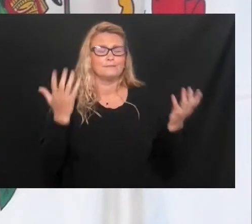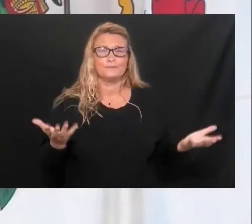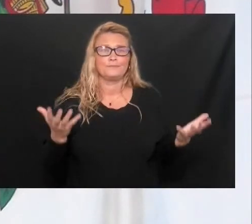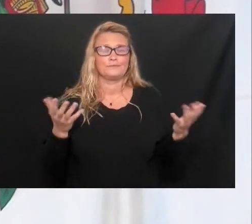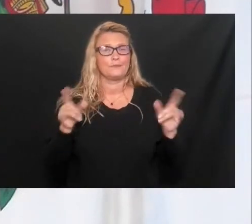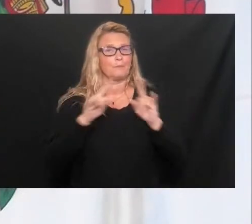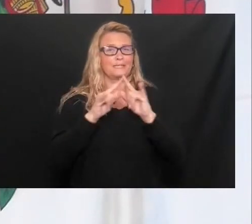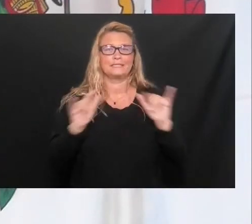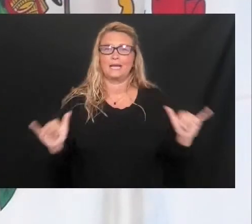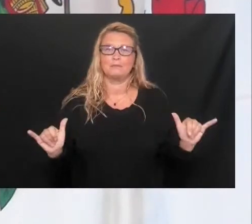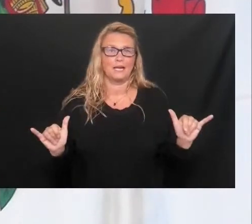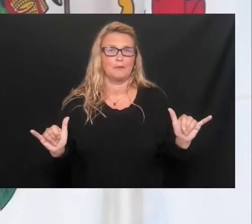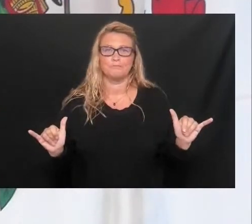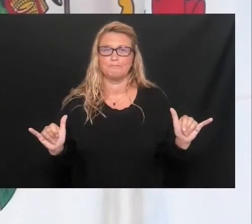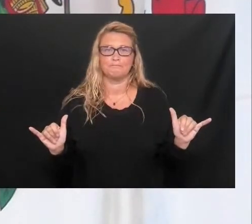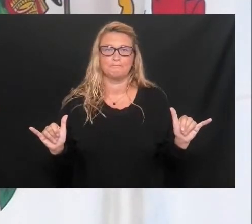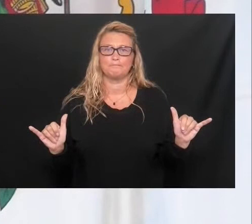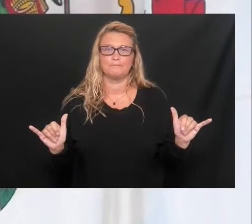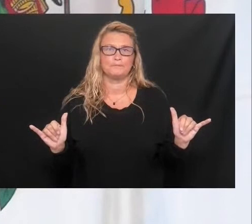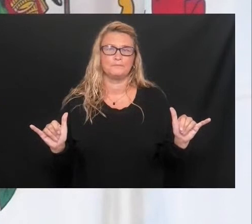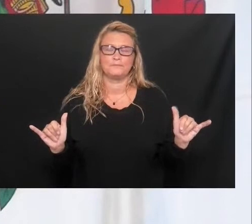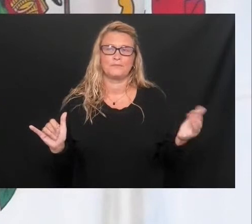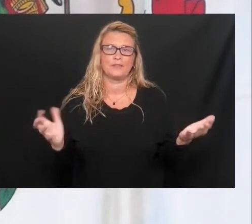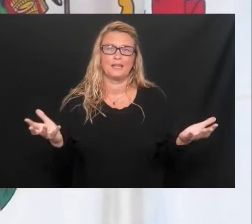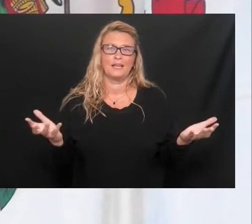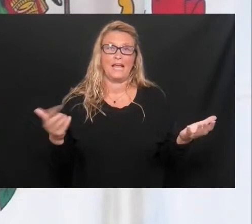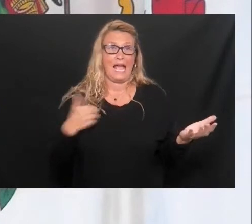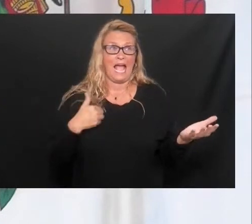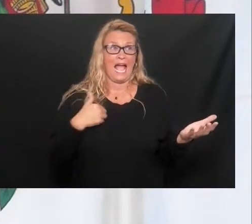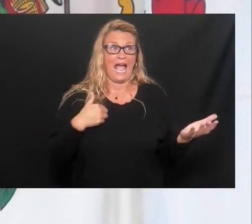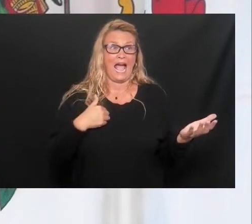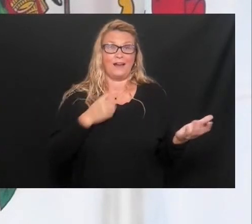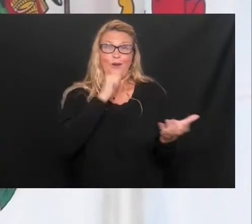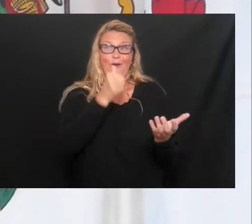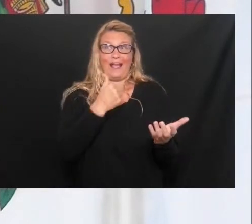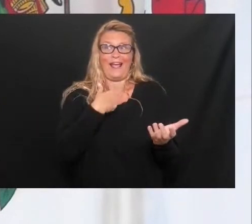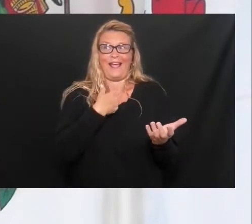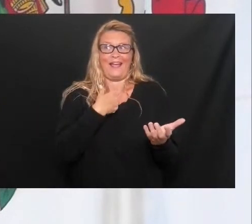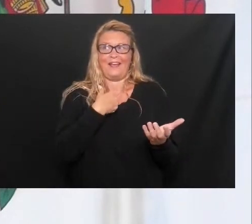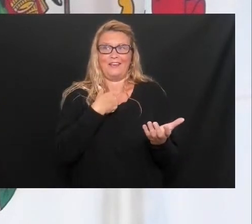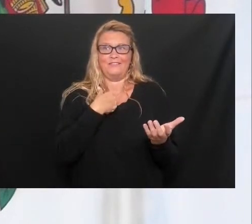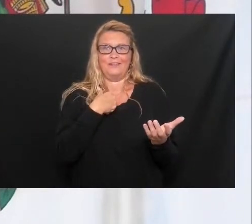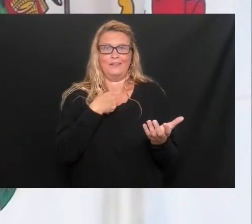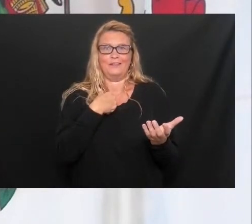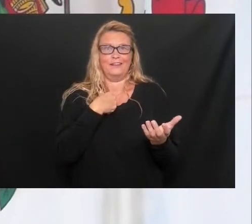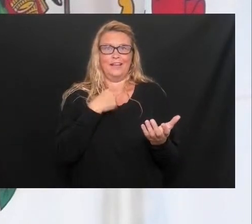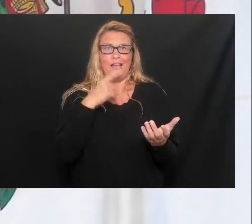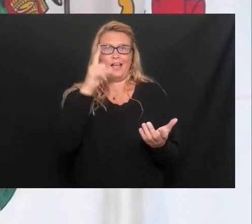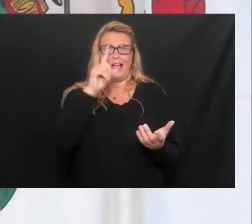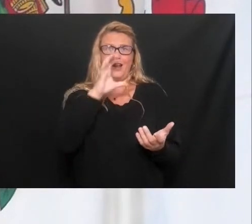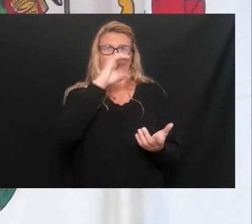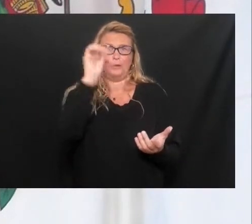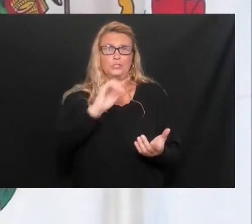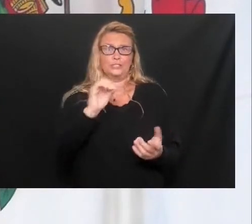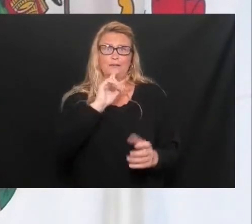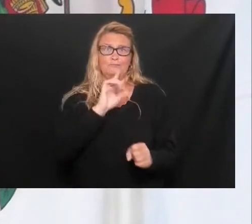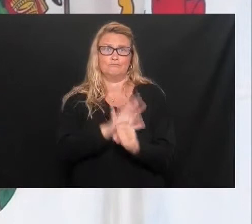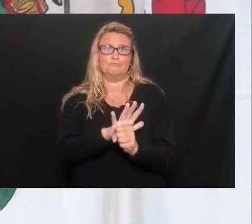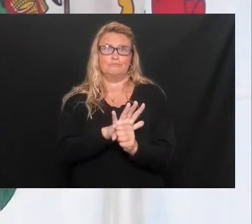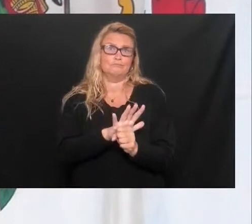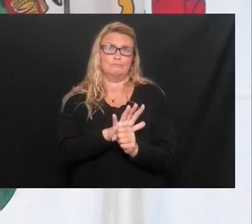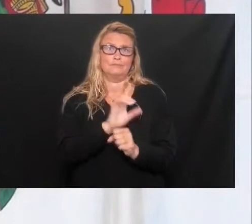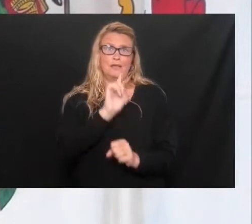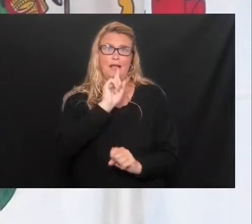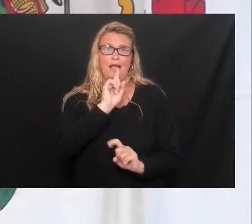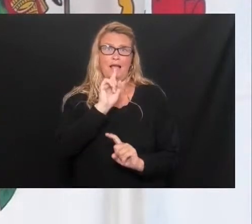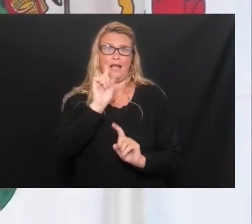same time, I don't really have a concrete answer other than the fact that we're trying to